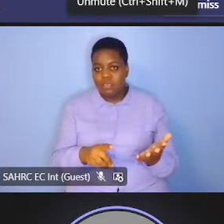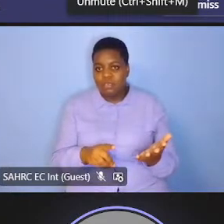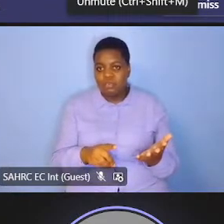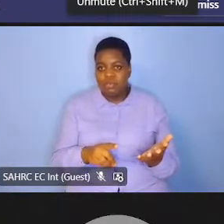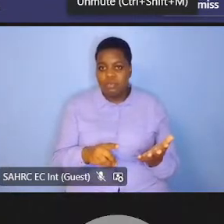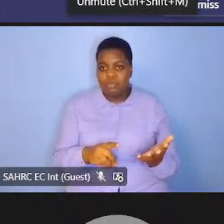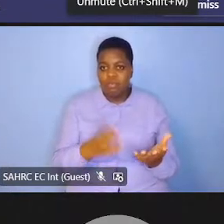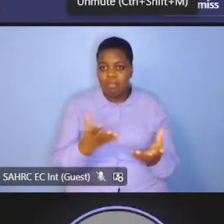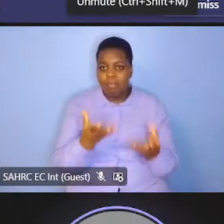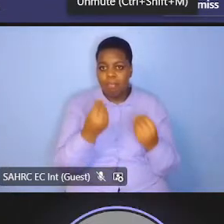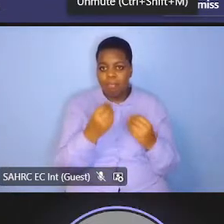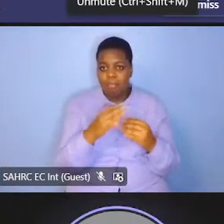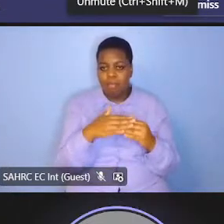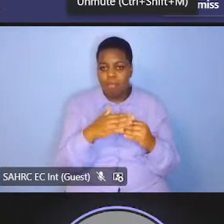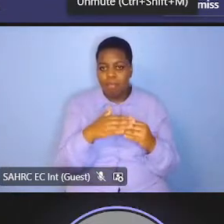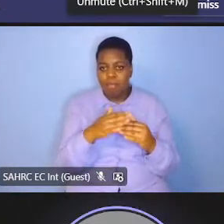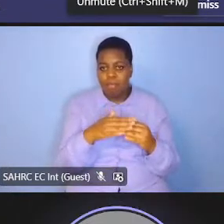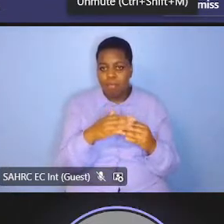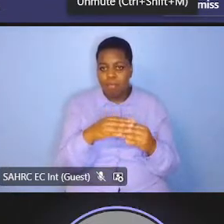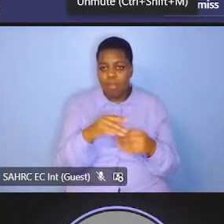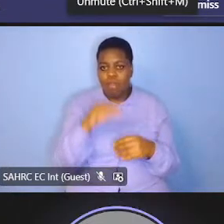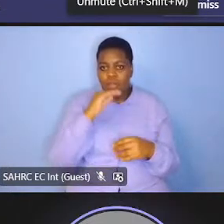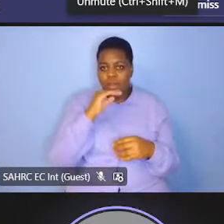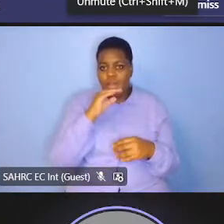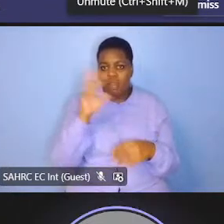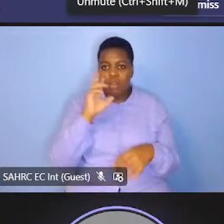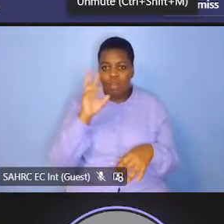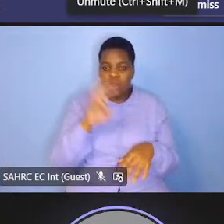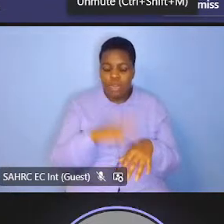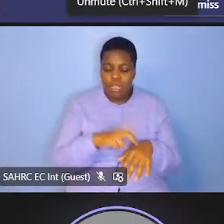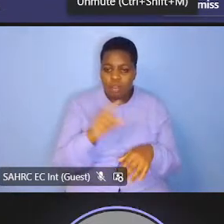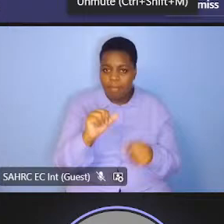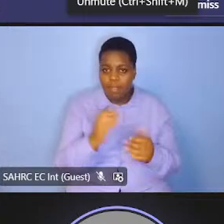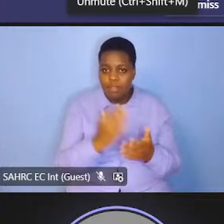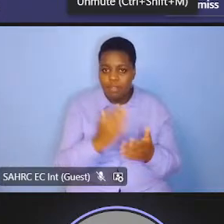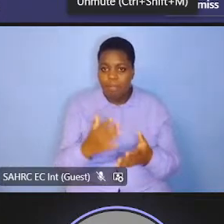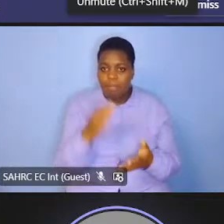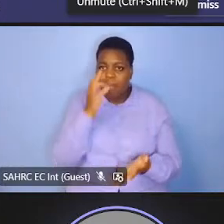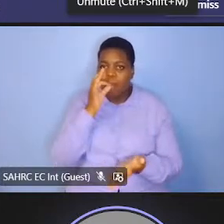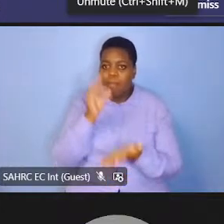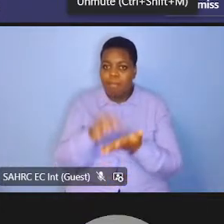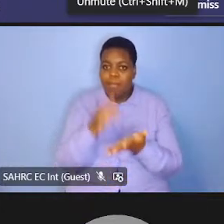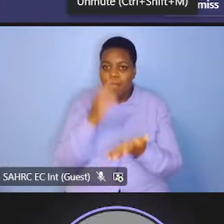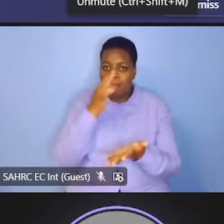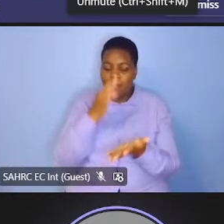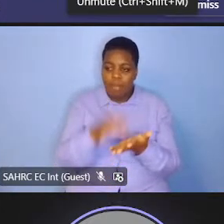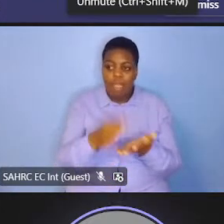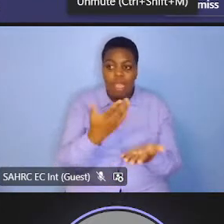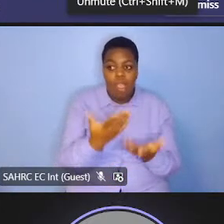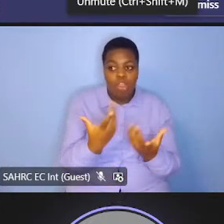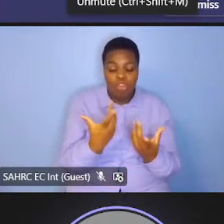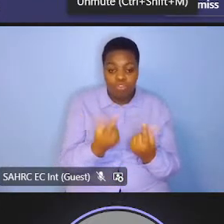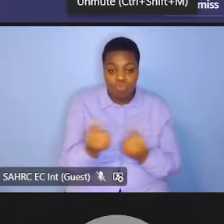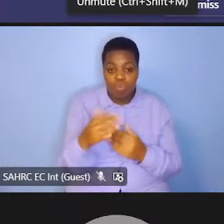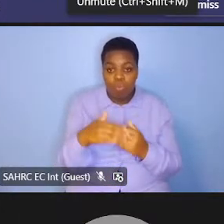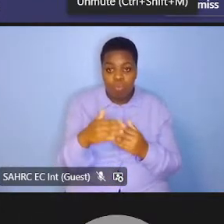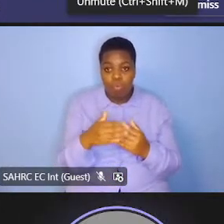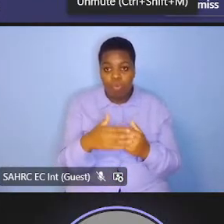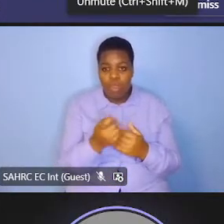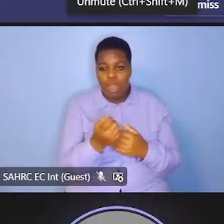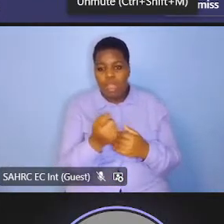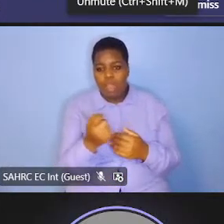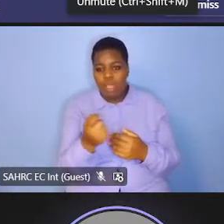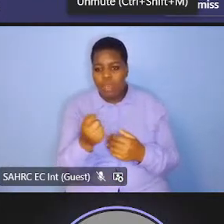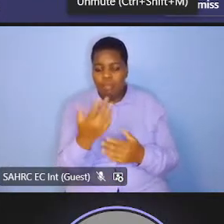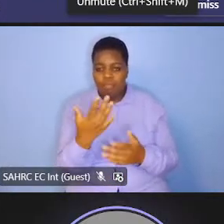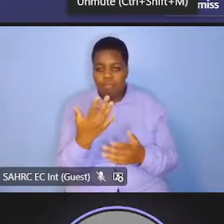desired, and do not embrace a human rights approach or do little to address